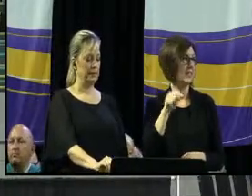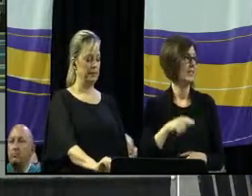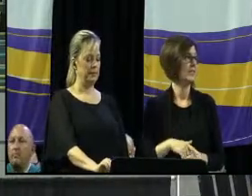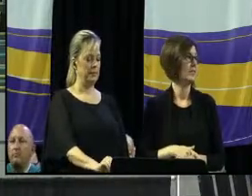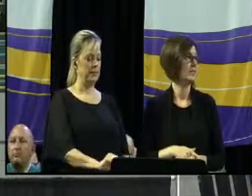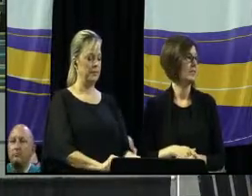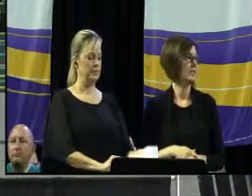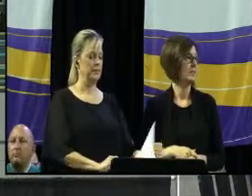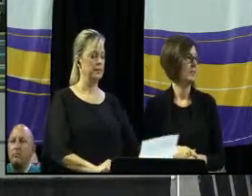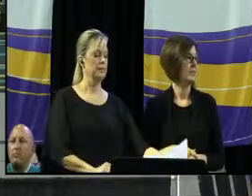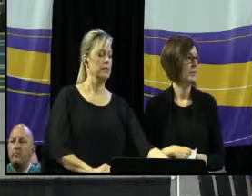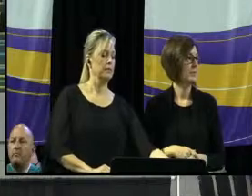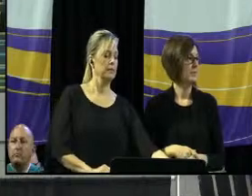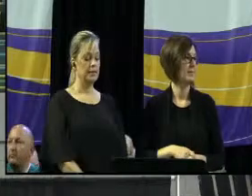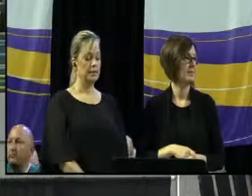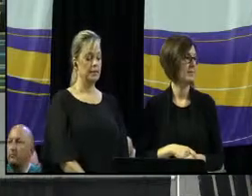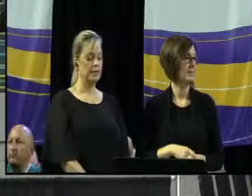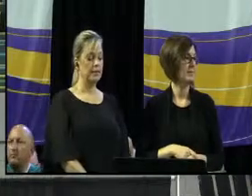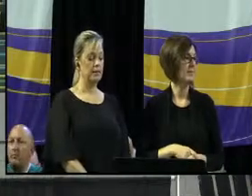Grutt.